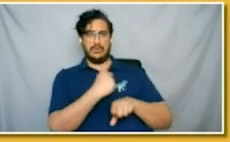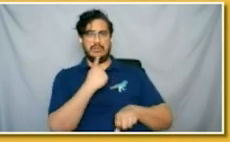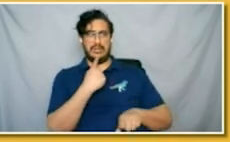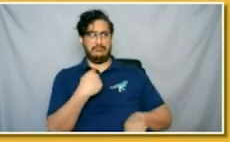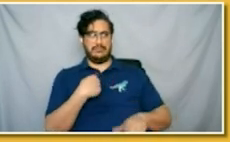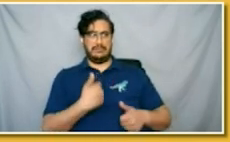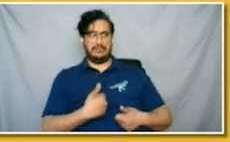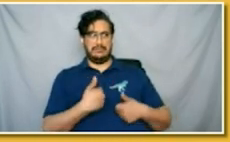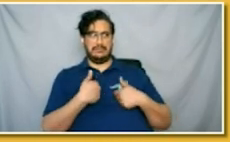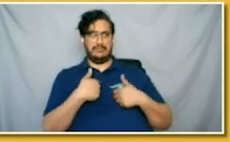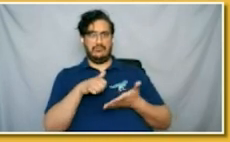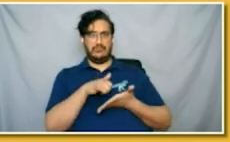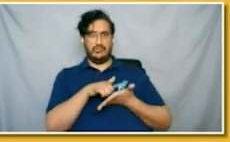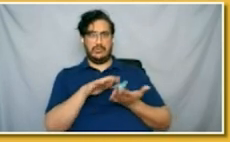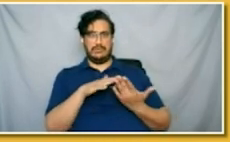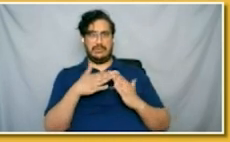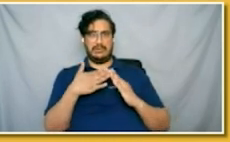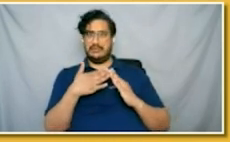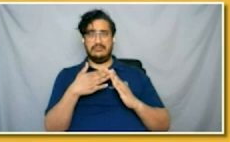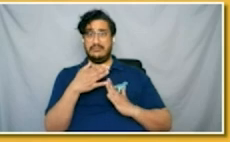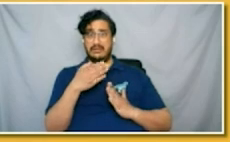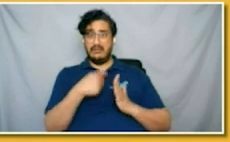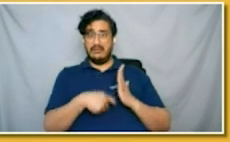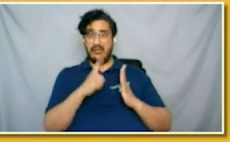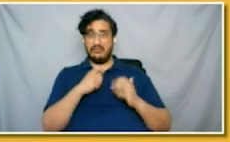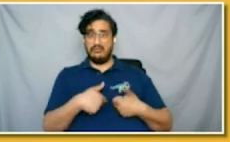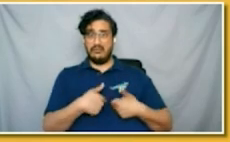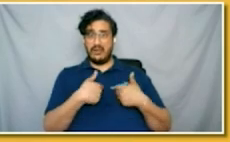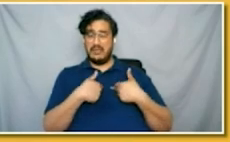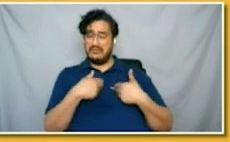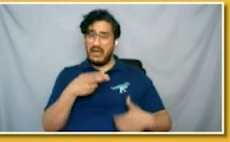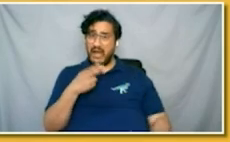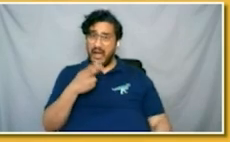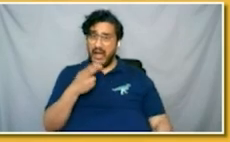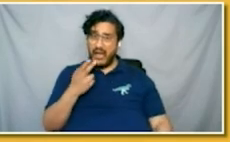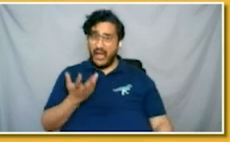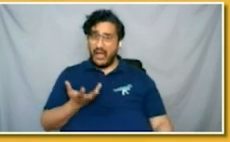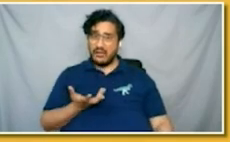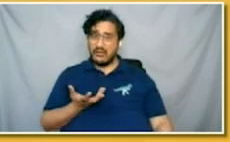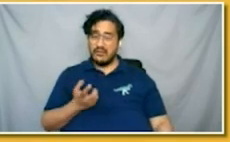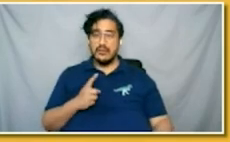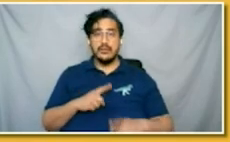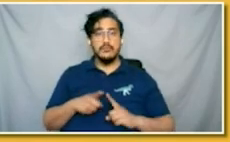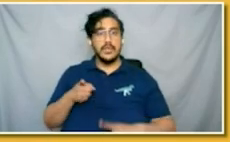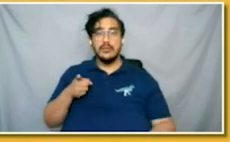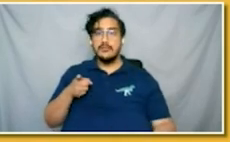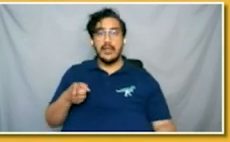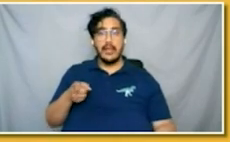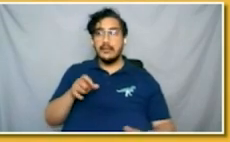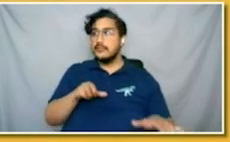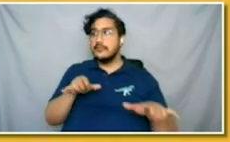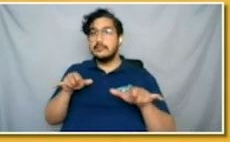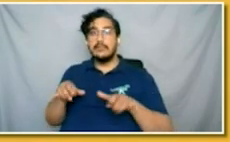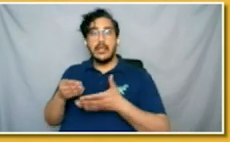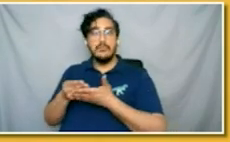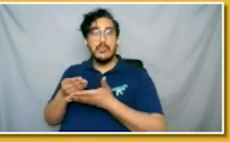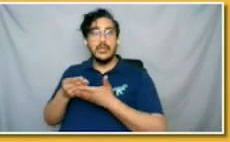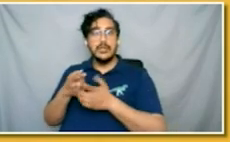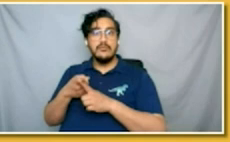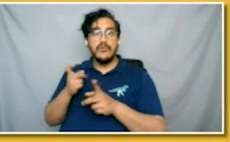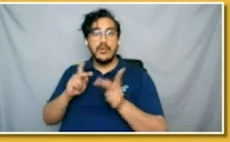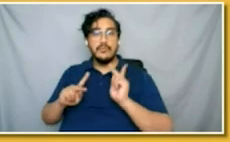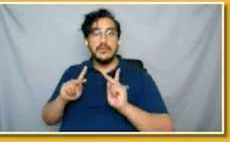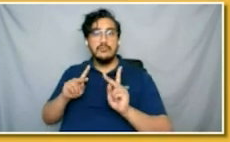extremely high. And they were getting the same amount of money as a postal worker, say, in Montana. So they were really disgusted with